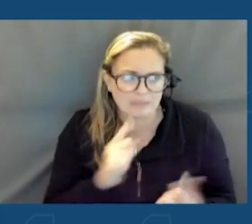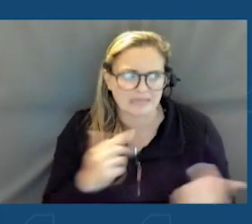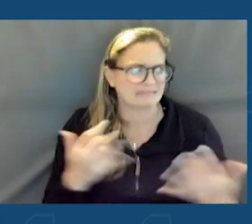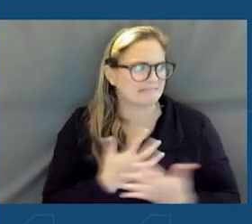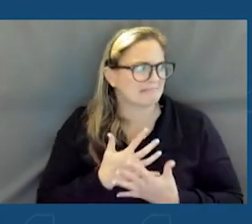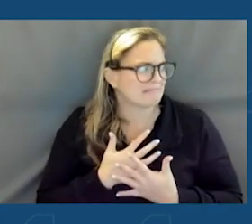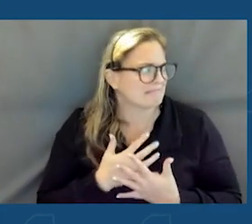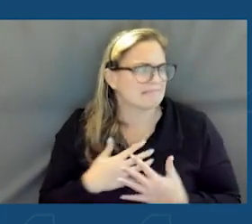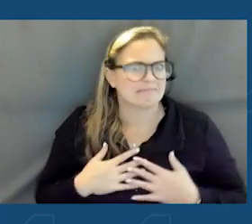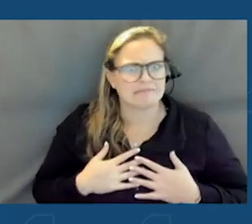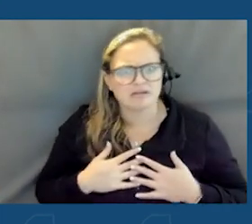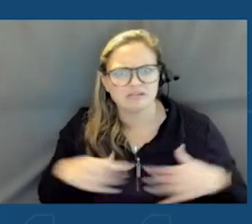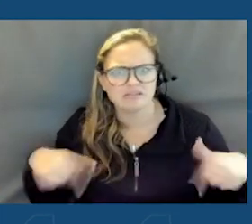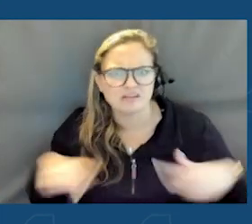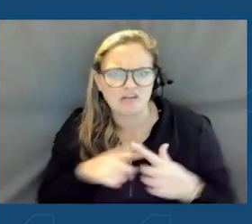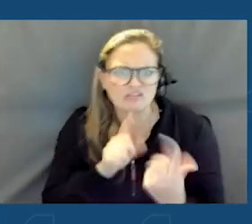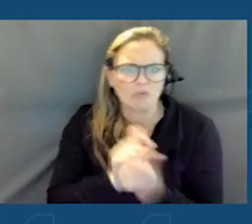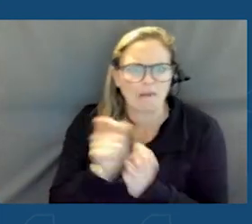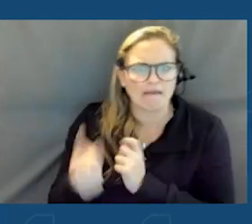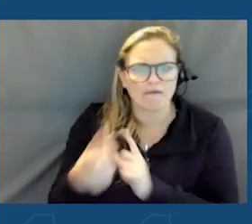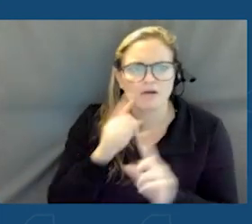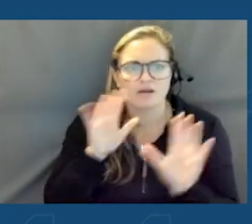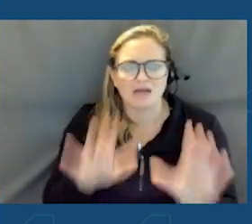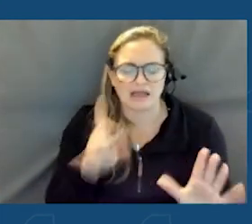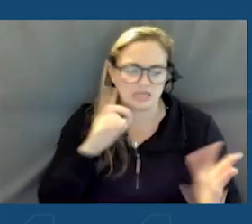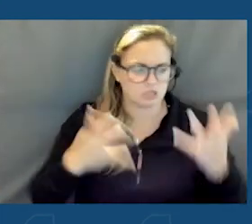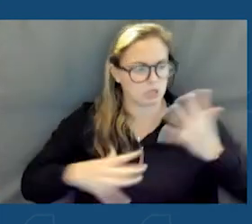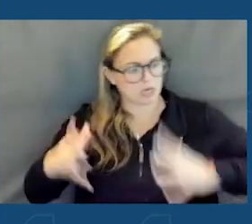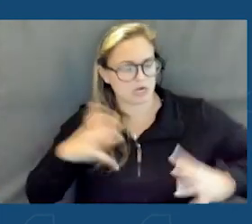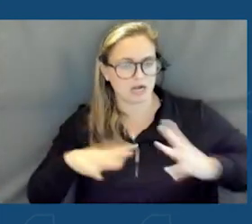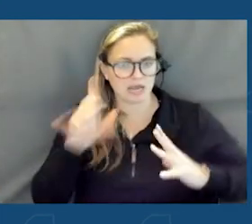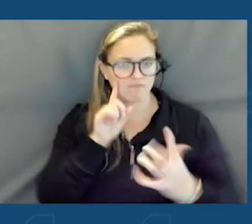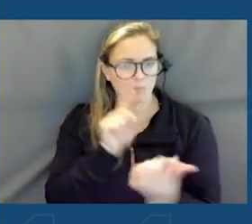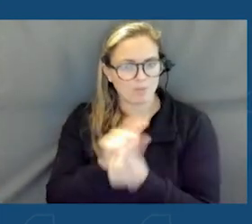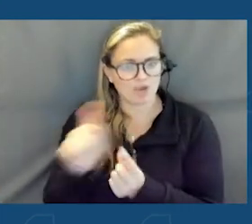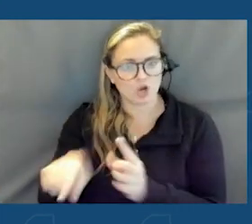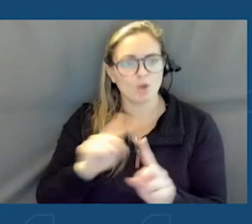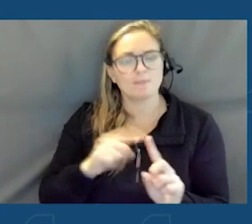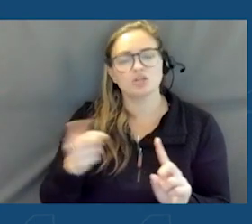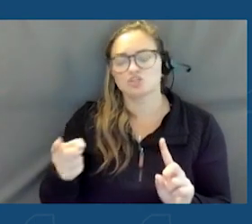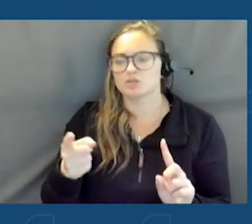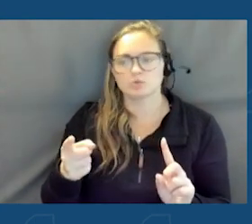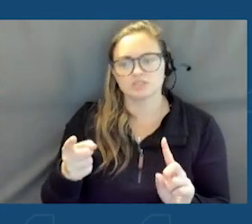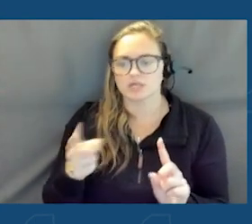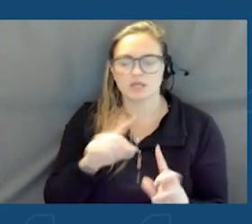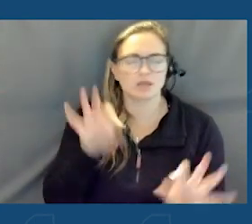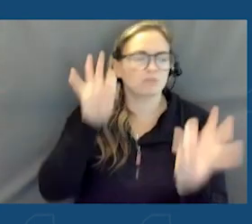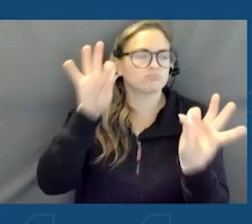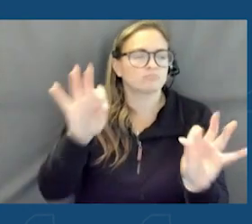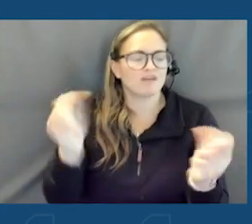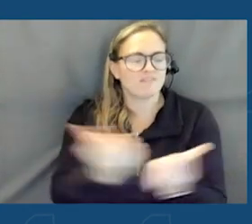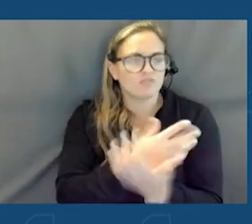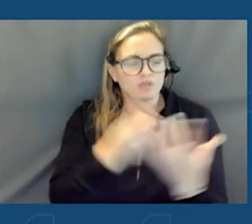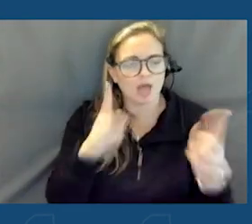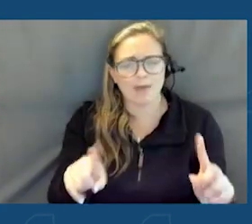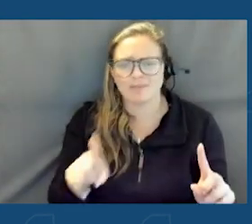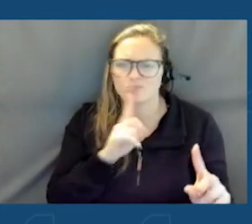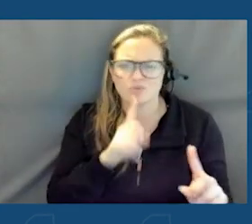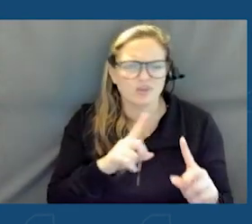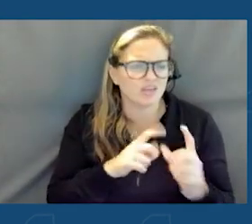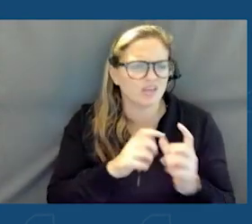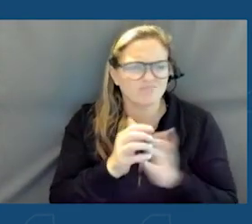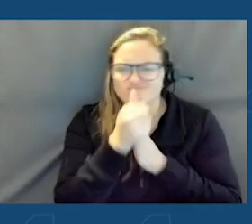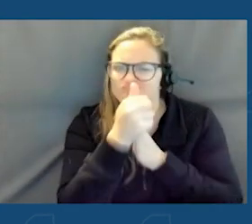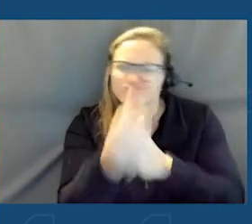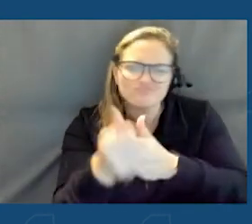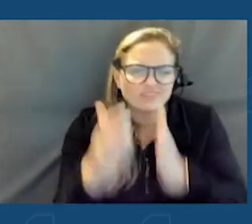I better really dress up if I'm going to meet Marylou. She was the grande dame of everything here, but she was also a trailblazer. And that's why this